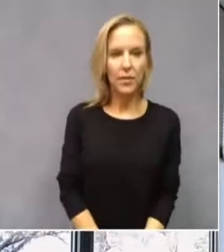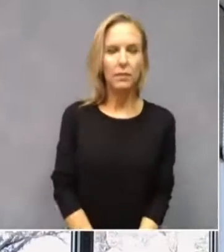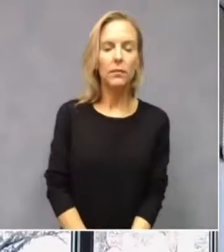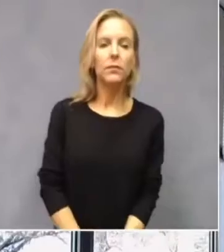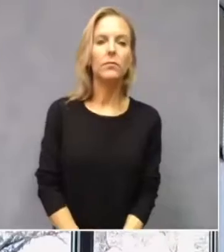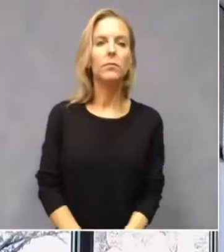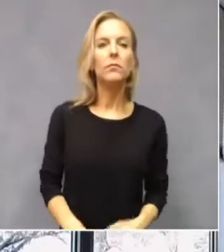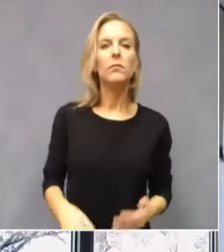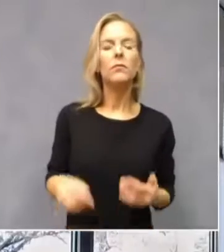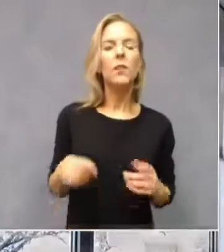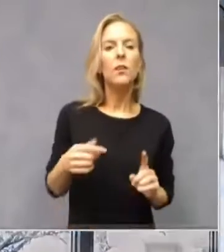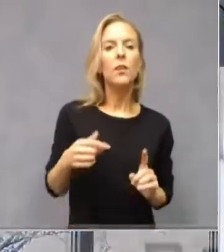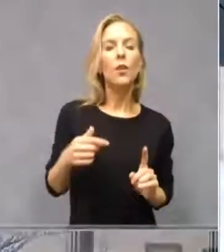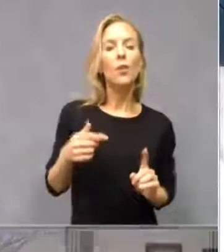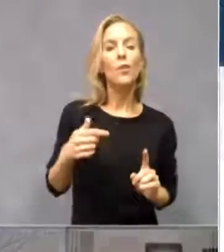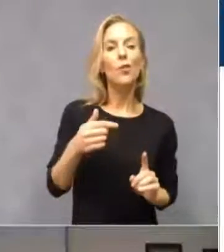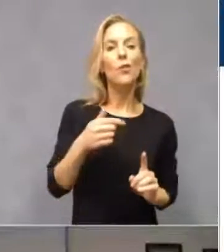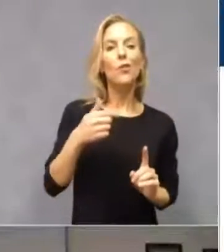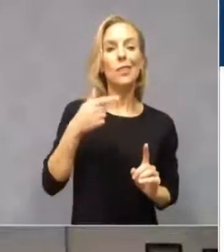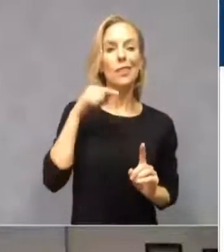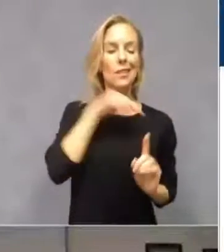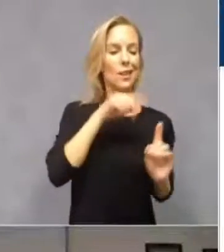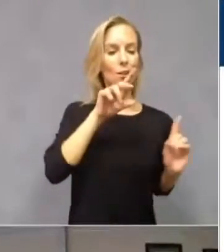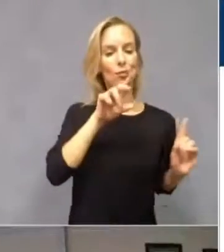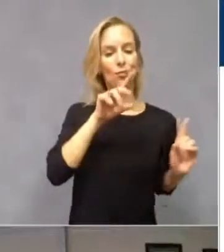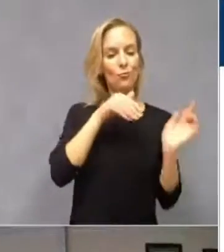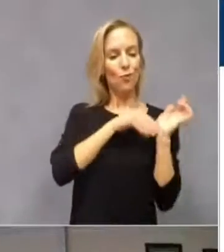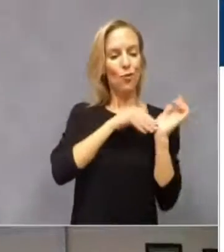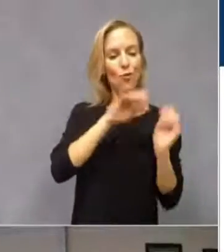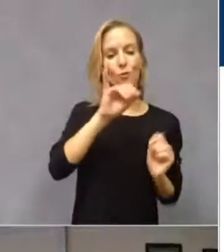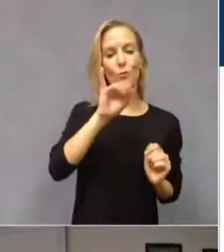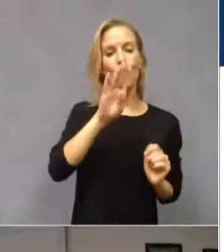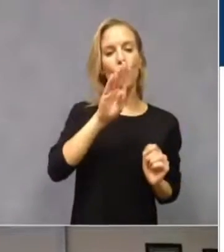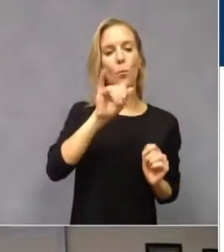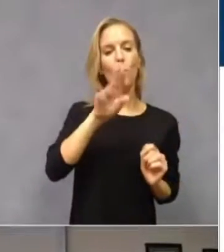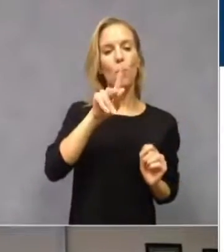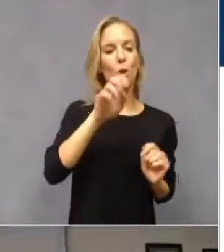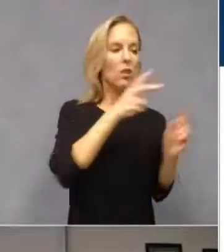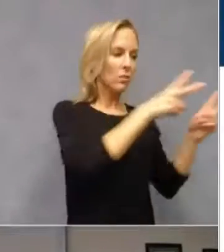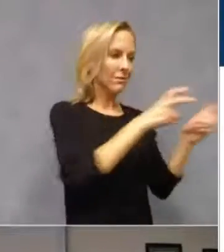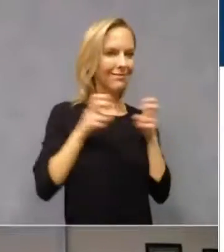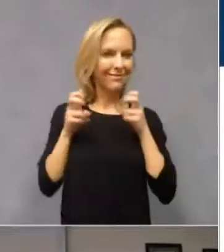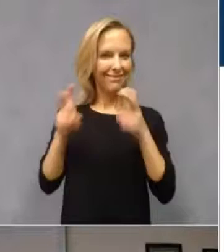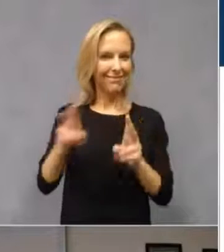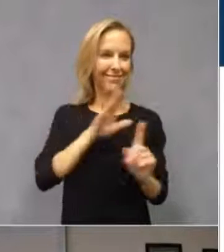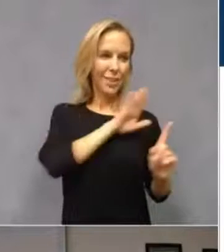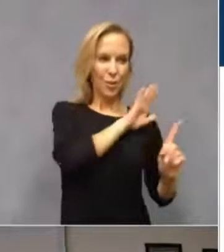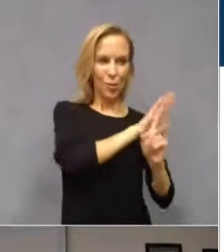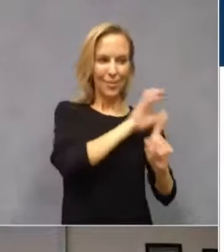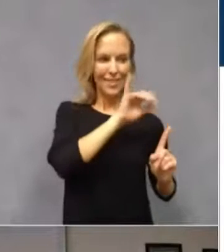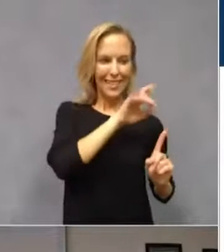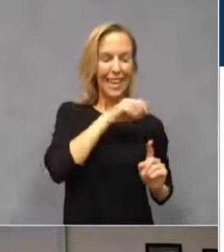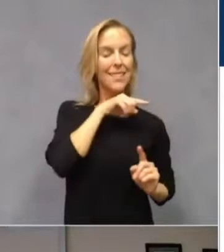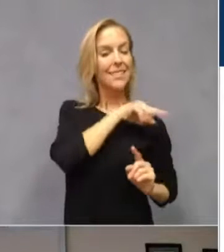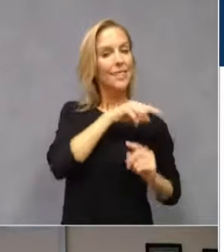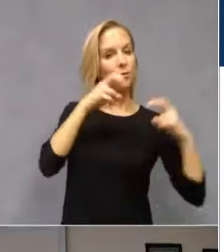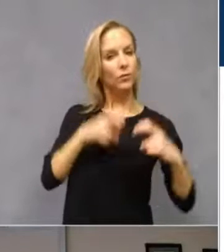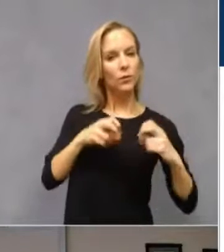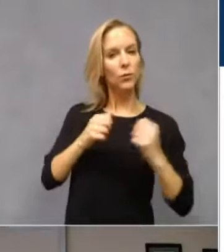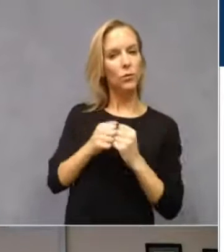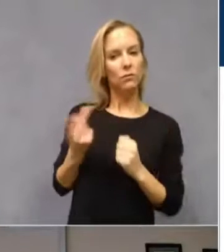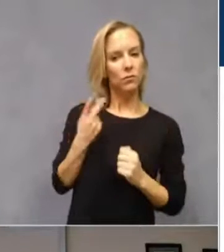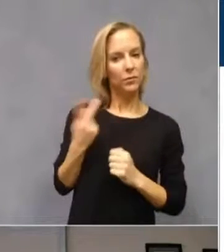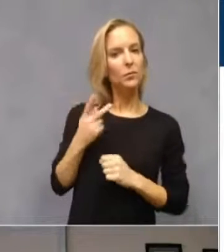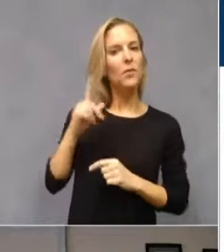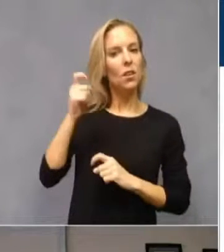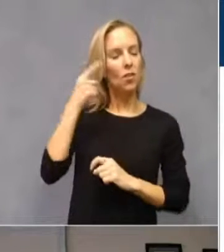we took directly from Dr. Birx's presentation today. Dr. Birx spoke with the governor and I and shared this information, and she also spoke